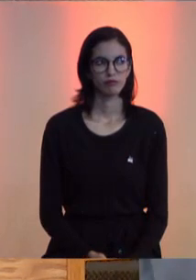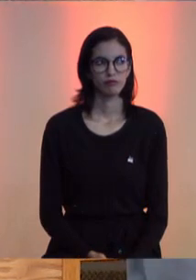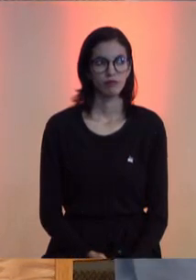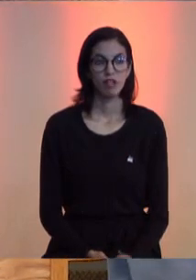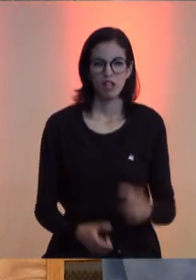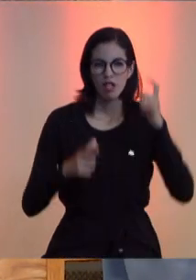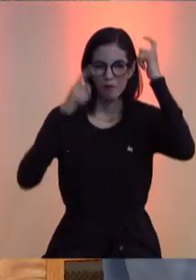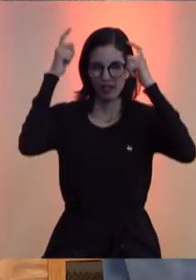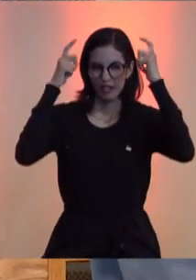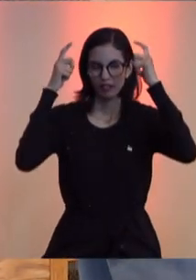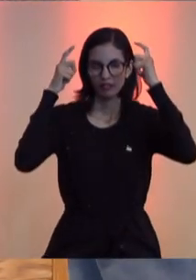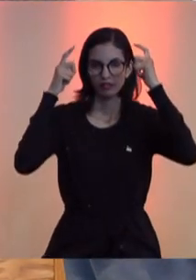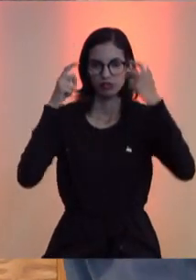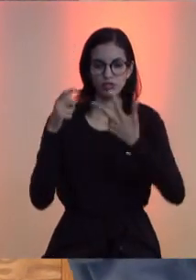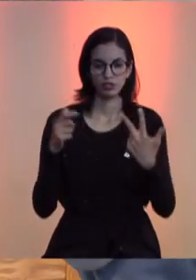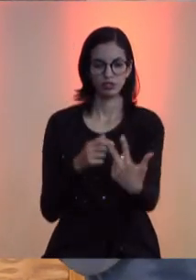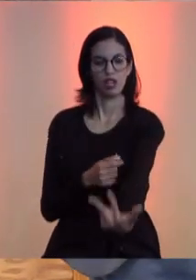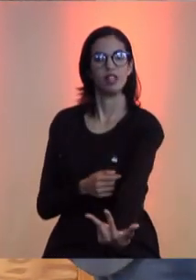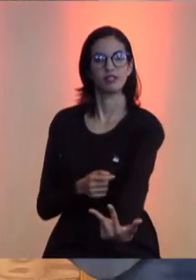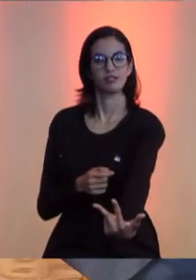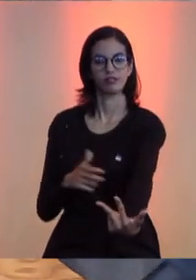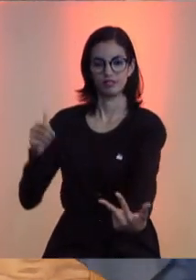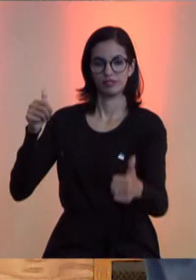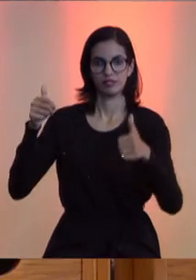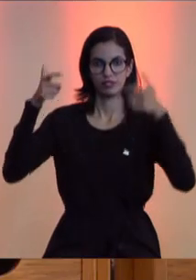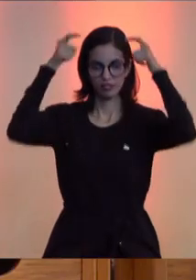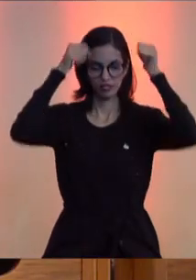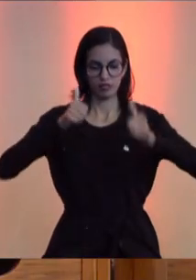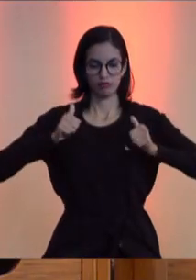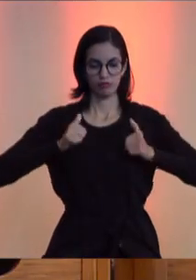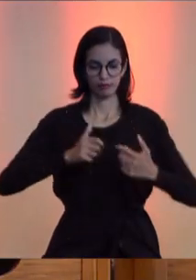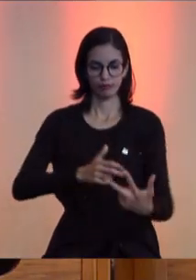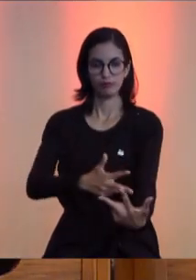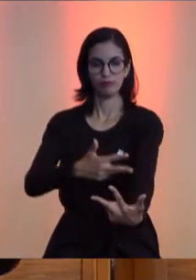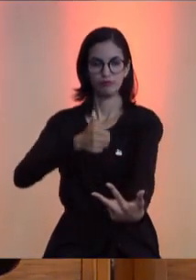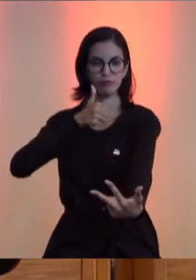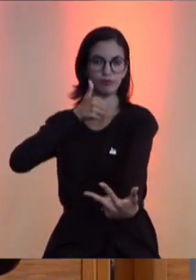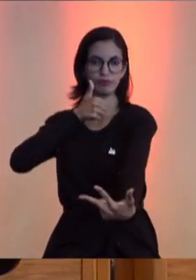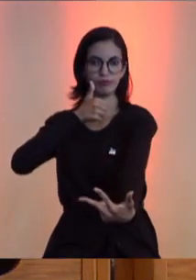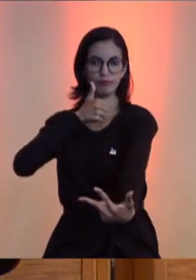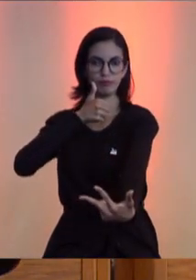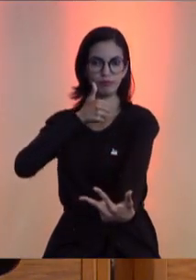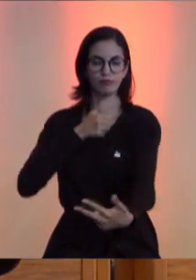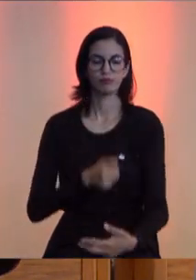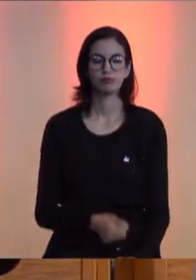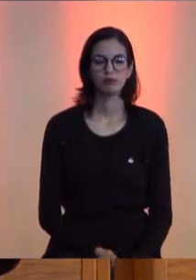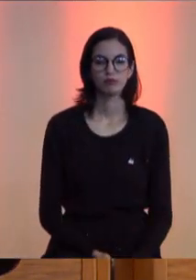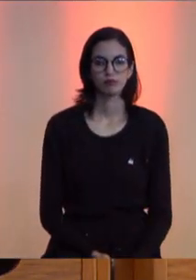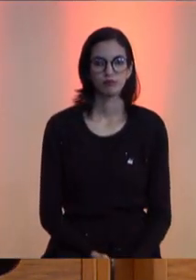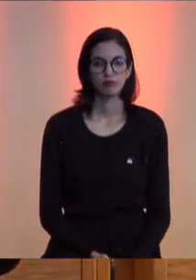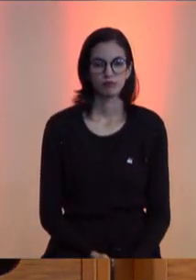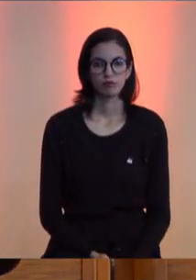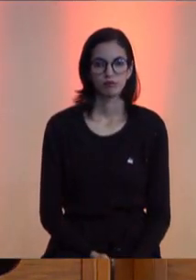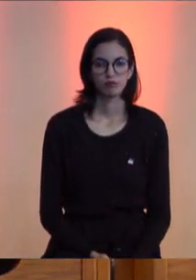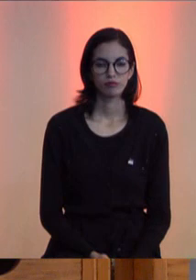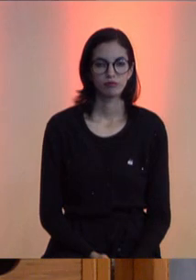imaginamos, Sadrach, Mesach y Abednego están allá abajo en un nivel inferior. So they are talking to King Nebuchadnezzar. Así que le hablan al rey Nabucodonosor.